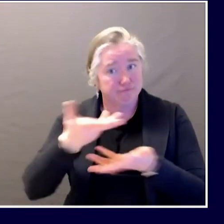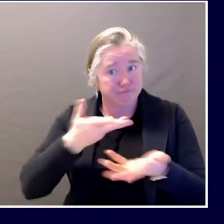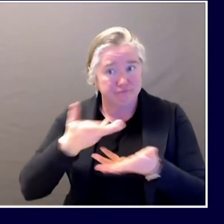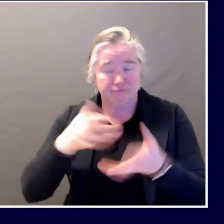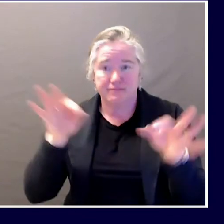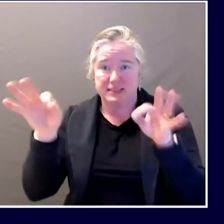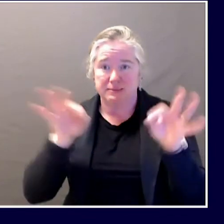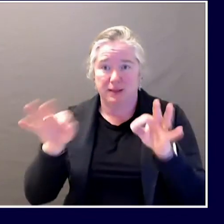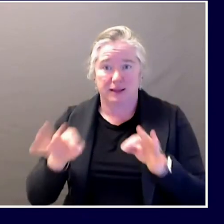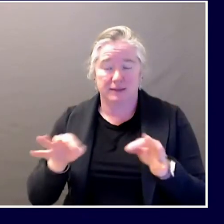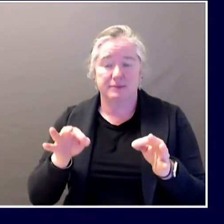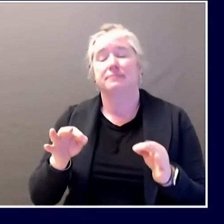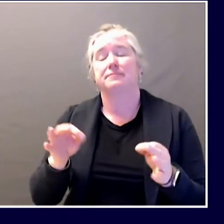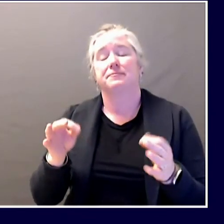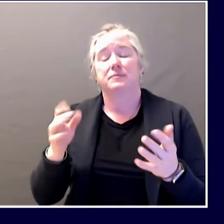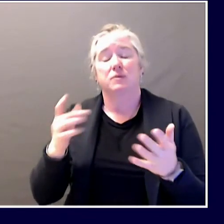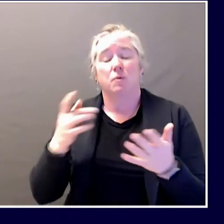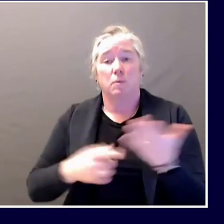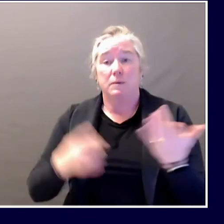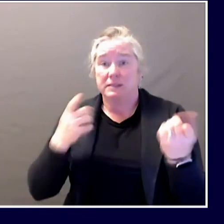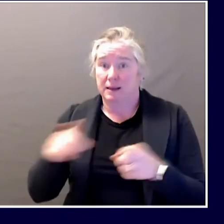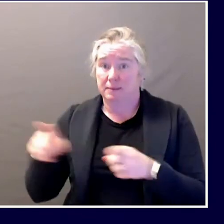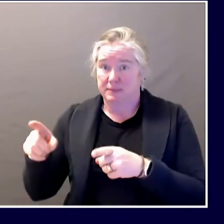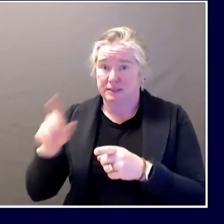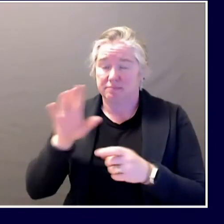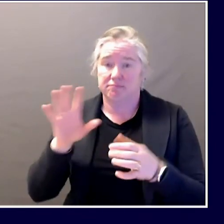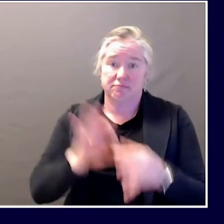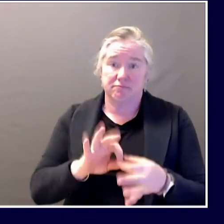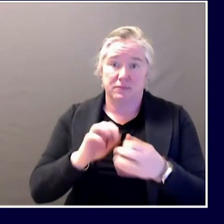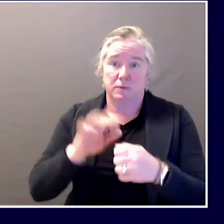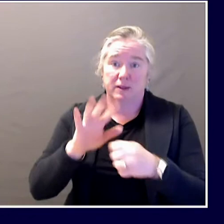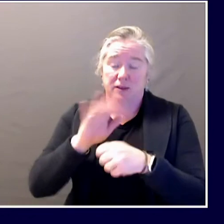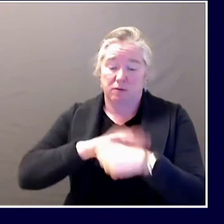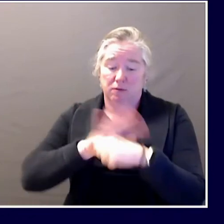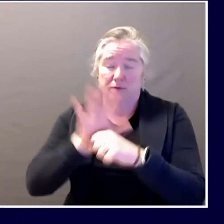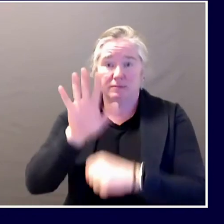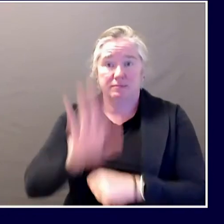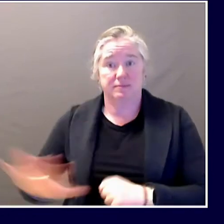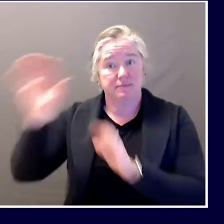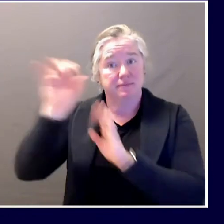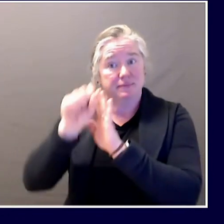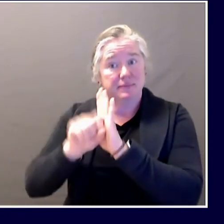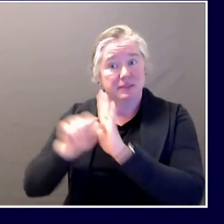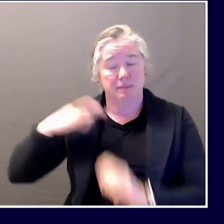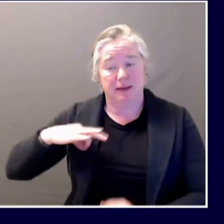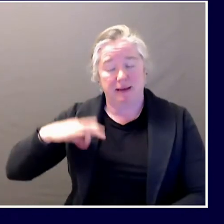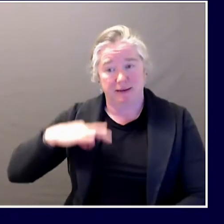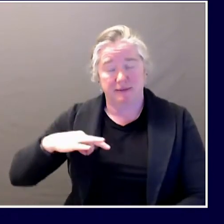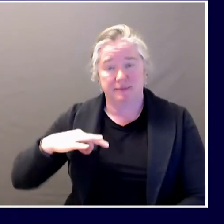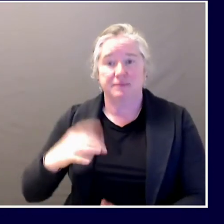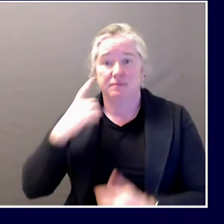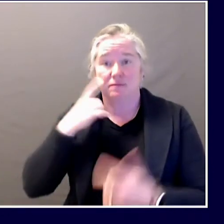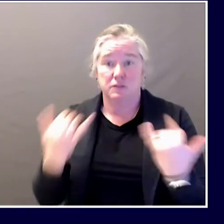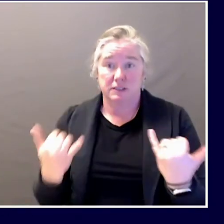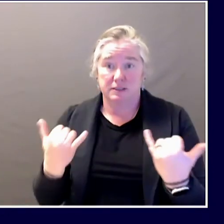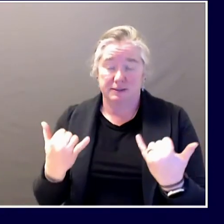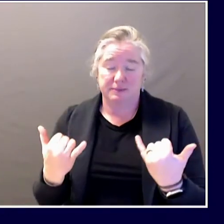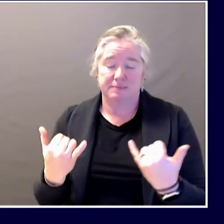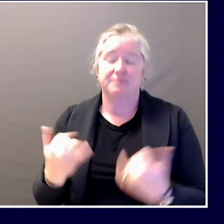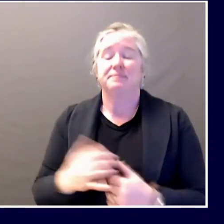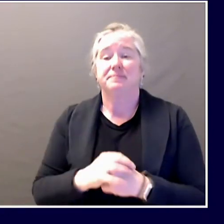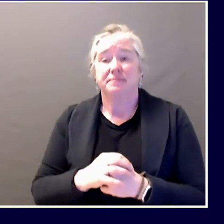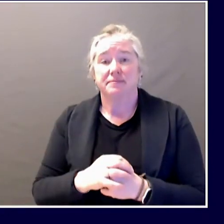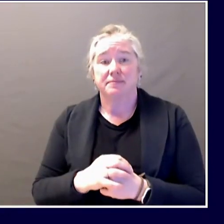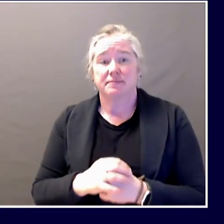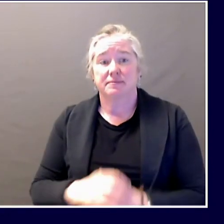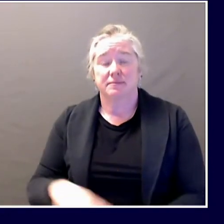afternoon to provide you an update and discuss with everyone where we are with respect to all things COVID-19 for the entire state of